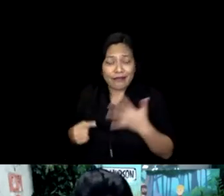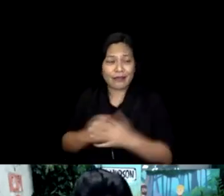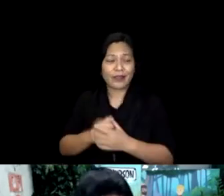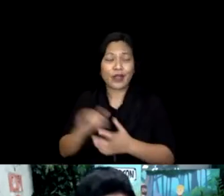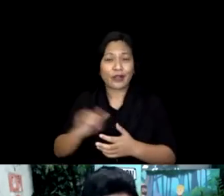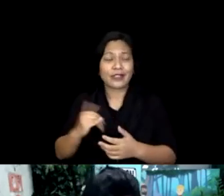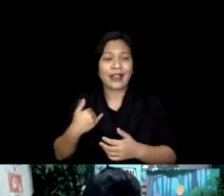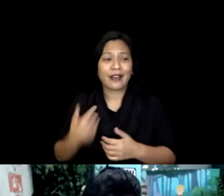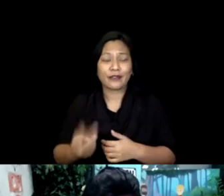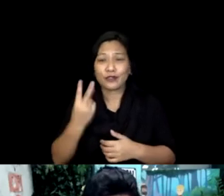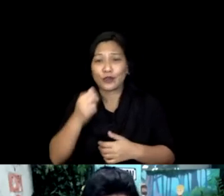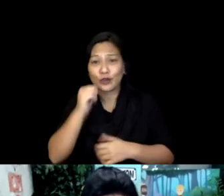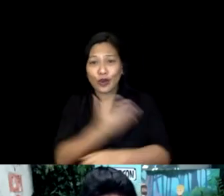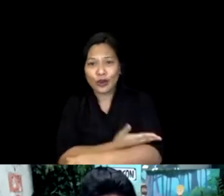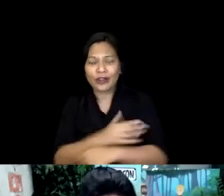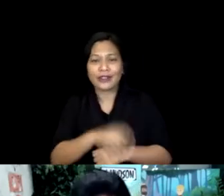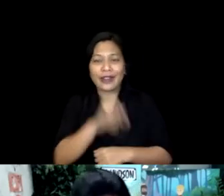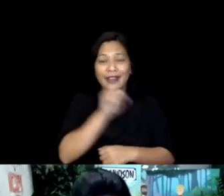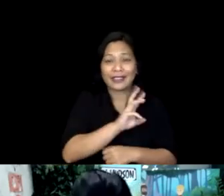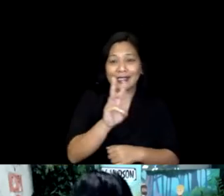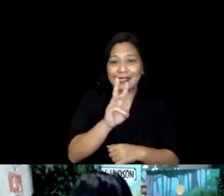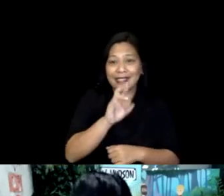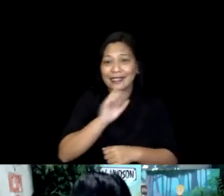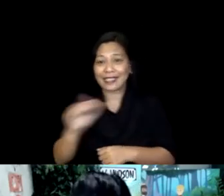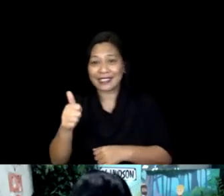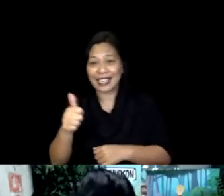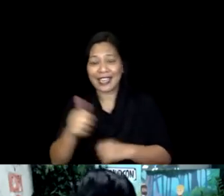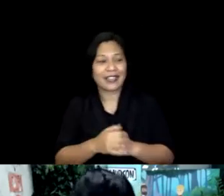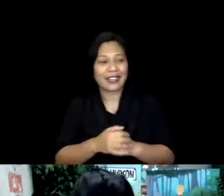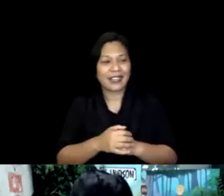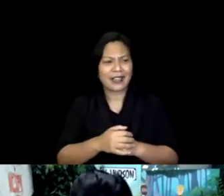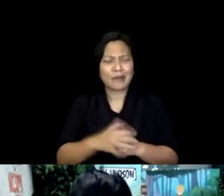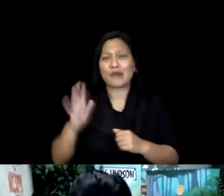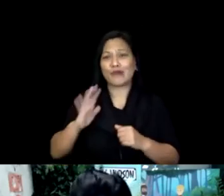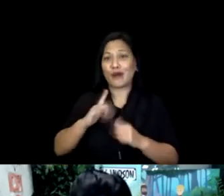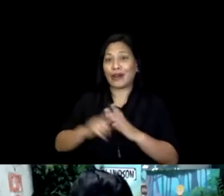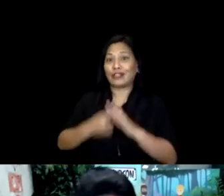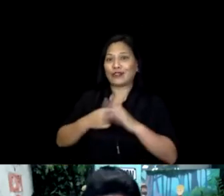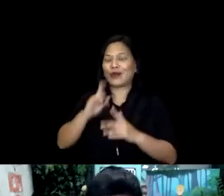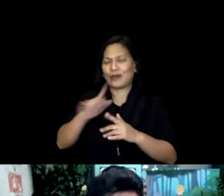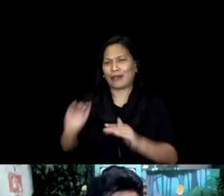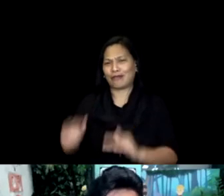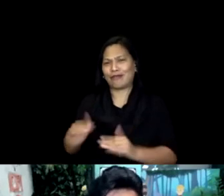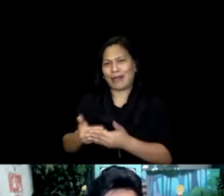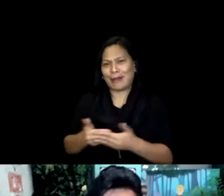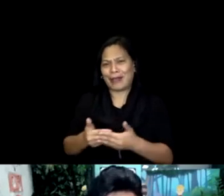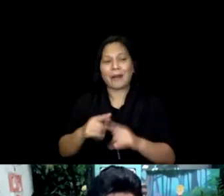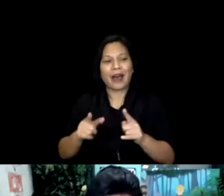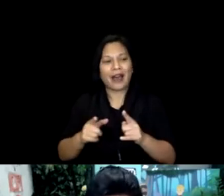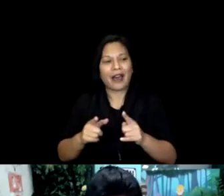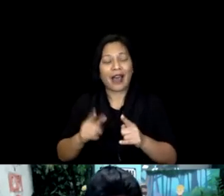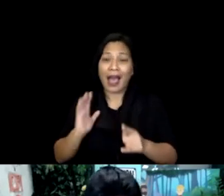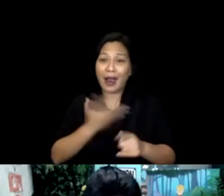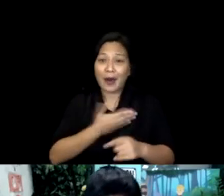girls, ages 6 and 10 now. When I started the show, they were very little. But our building is a lovely